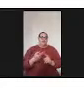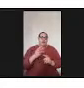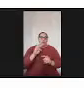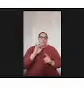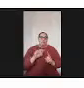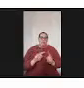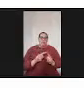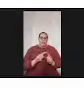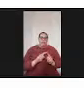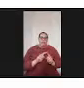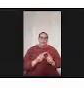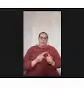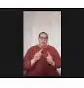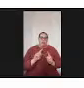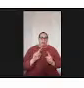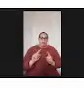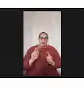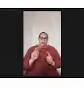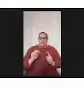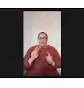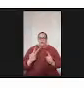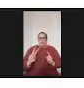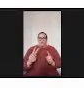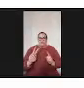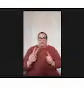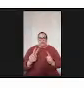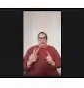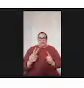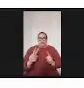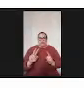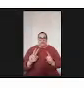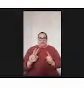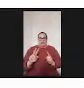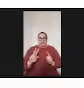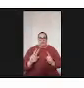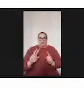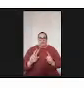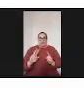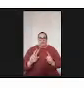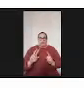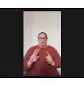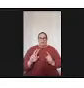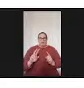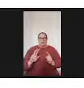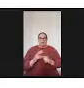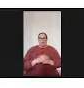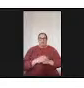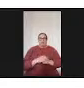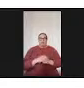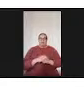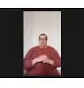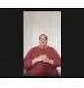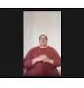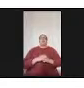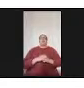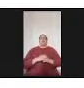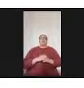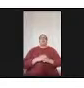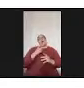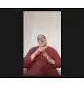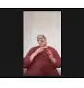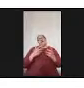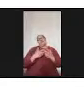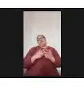the November. And then where does it talk about? Because